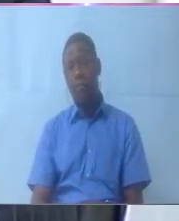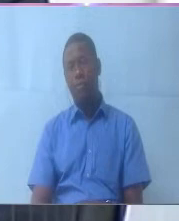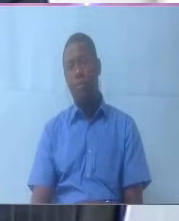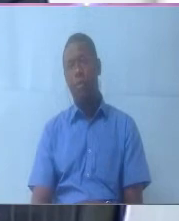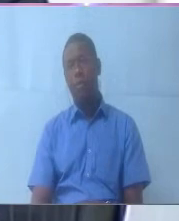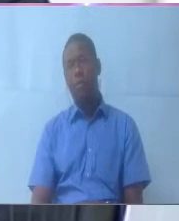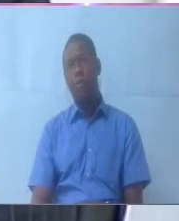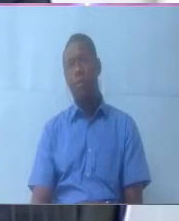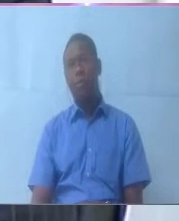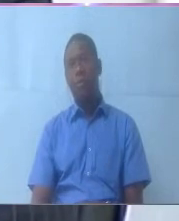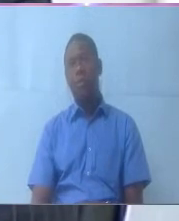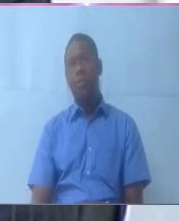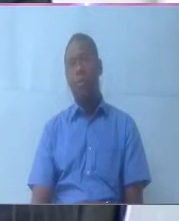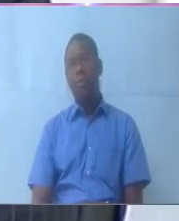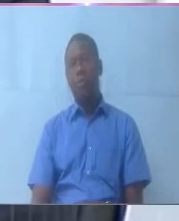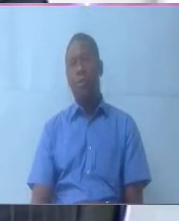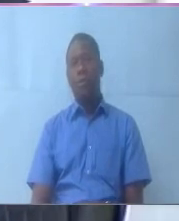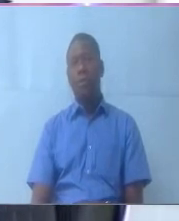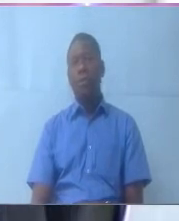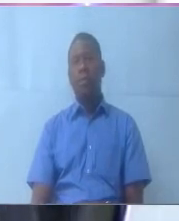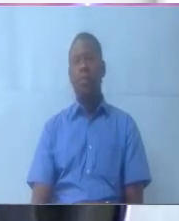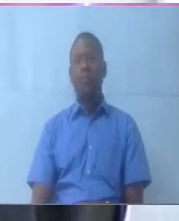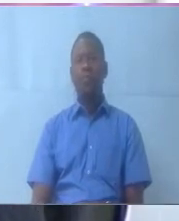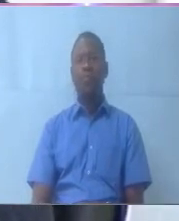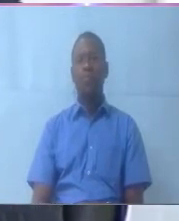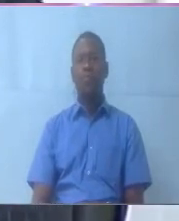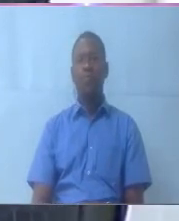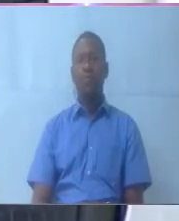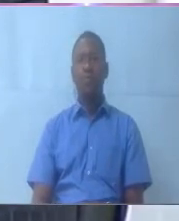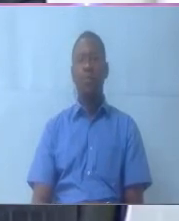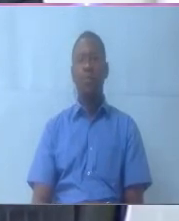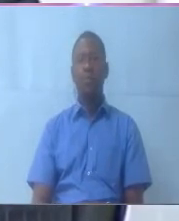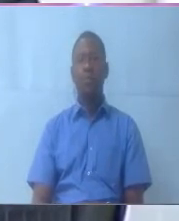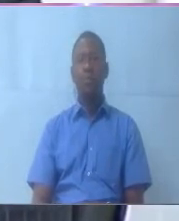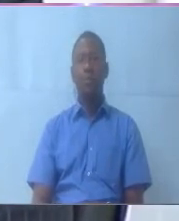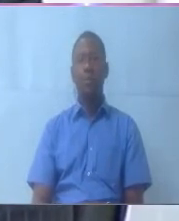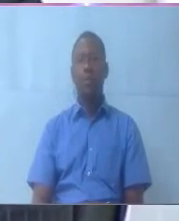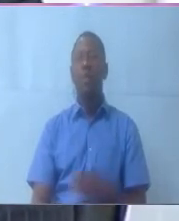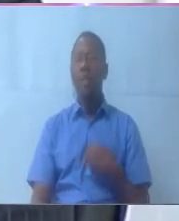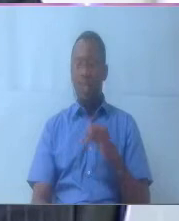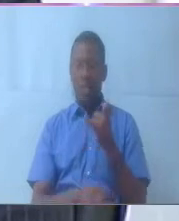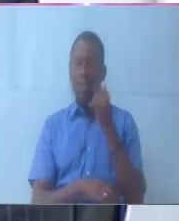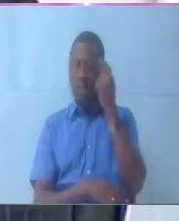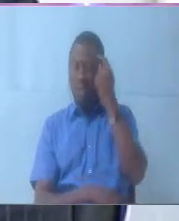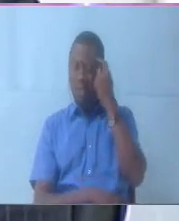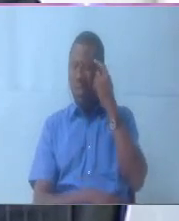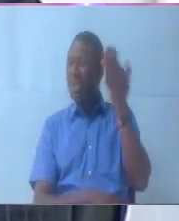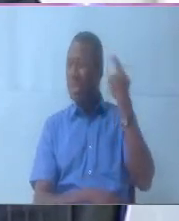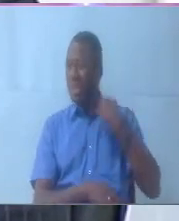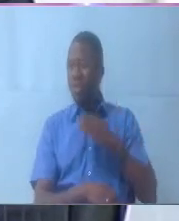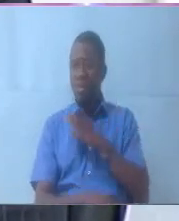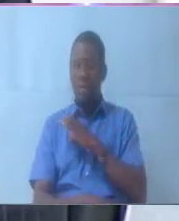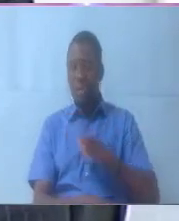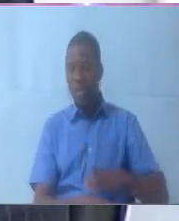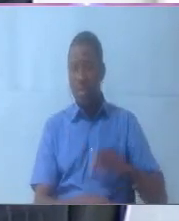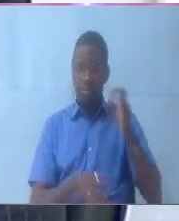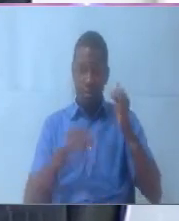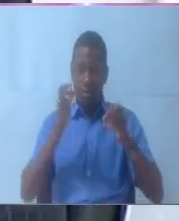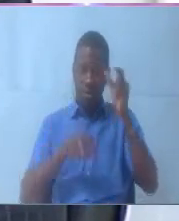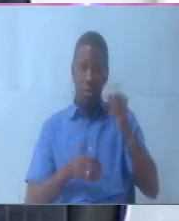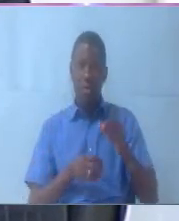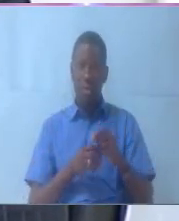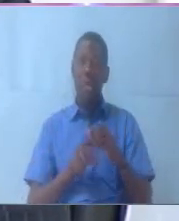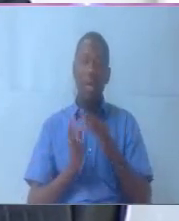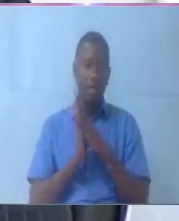I think the Chief Justice, at the time a Supreme Court judge, challenged the legality of that decision. Namira otumo kitin